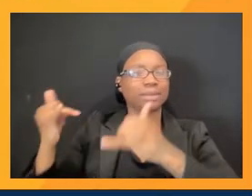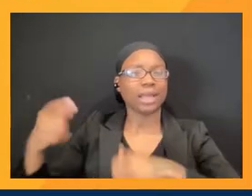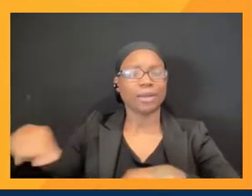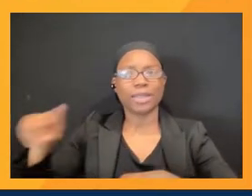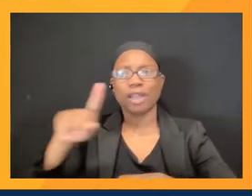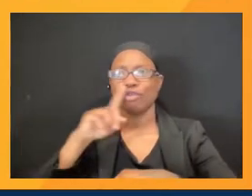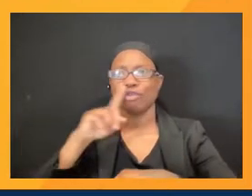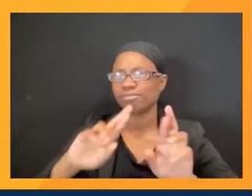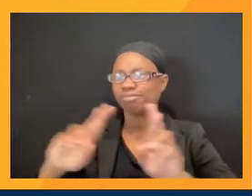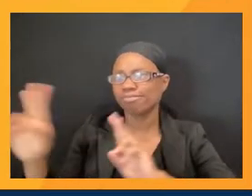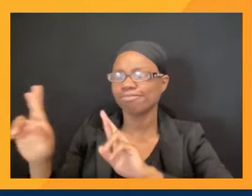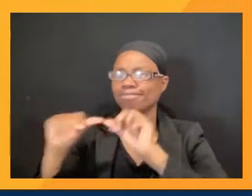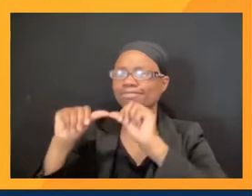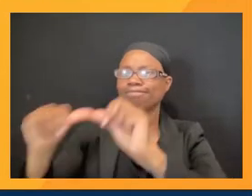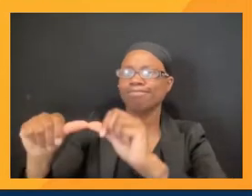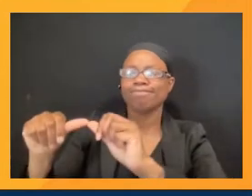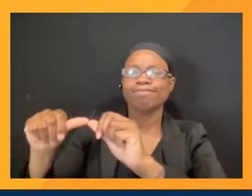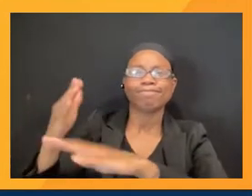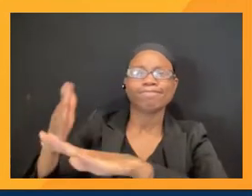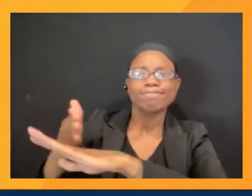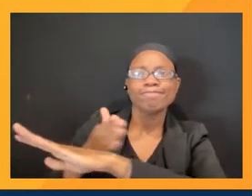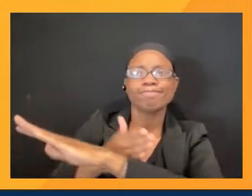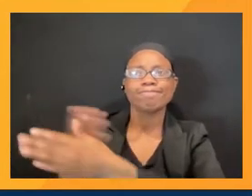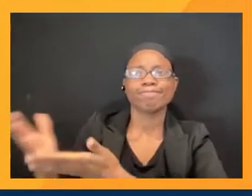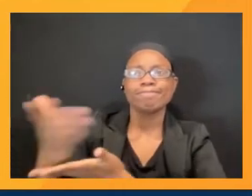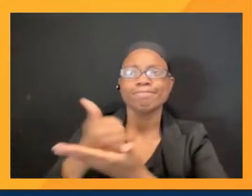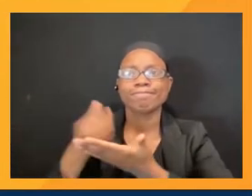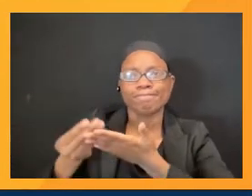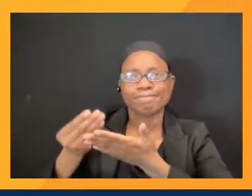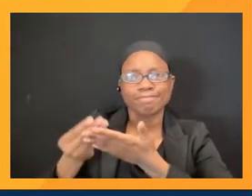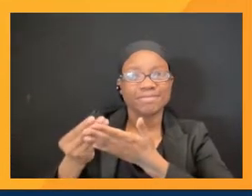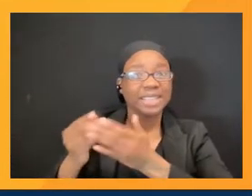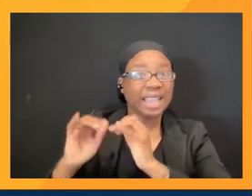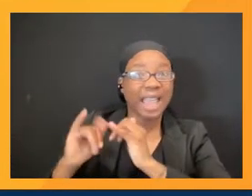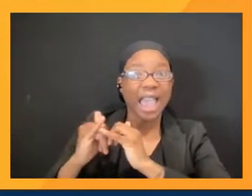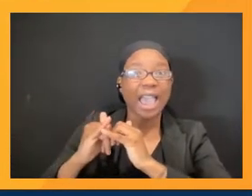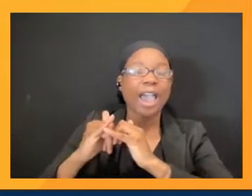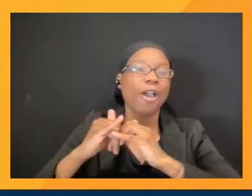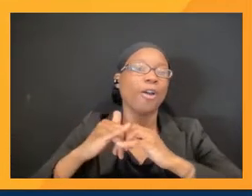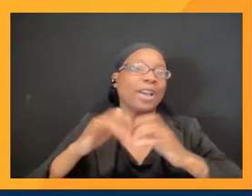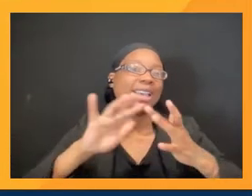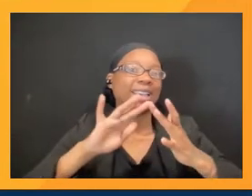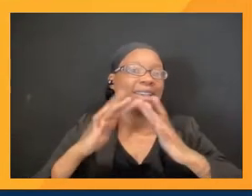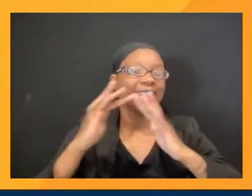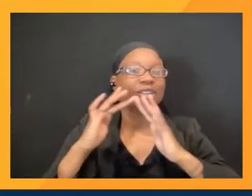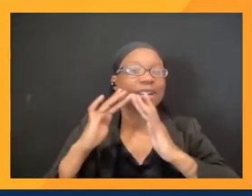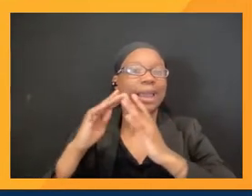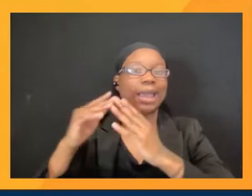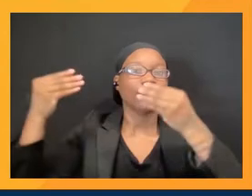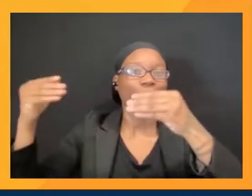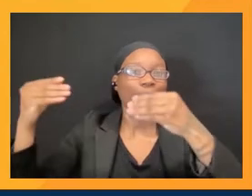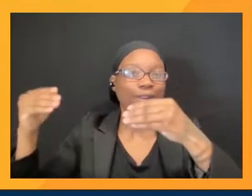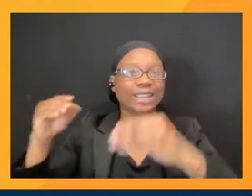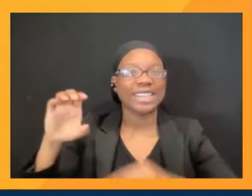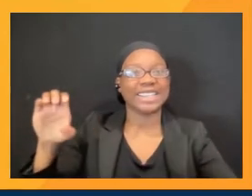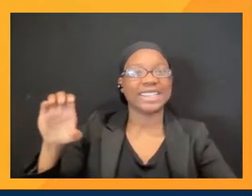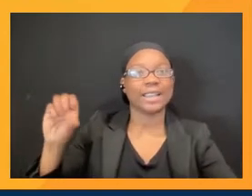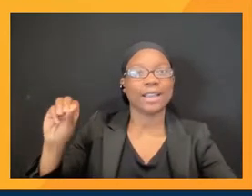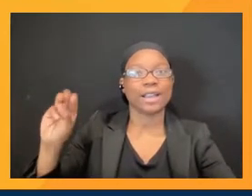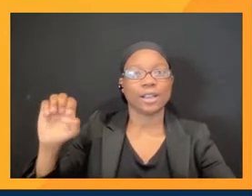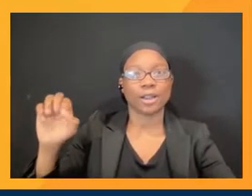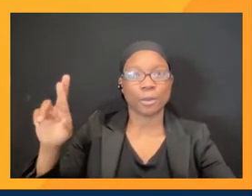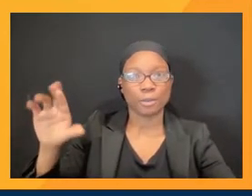for how you think small businesses are perceiving their situations from a year ago to now? And again, are there differences in sort of the strategy that you're